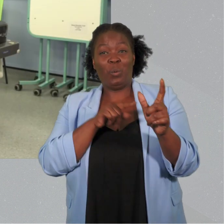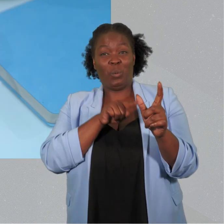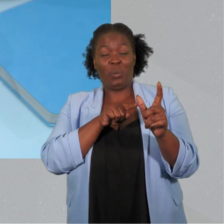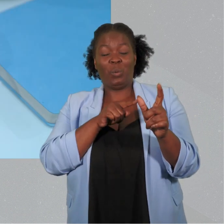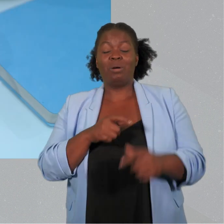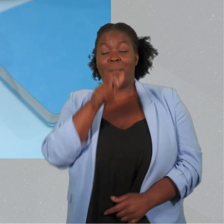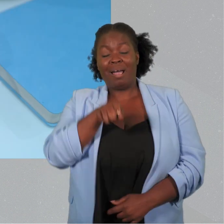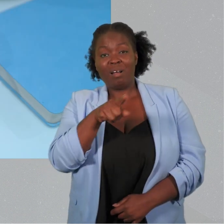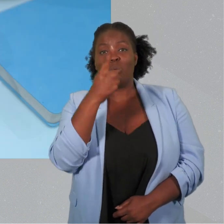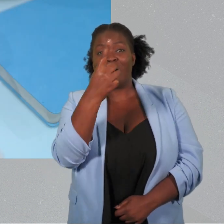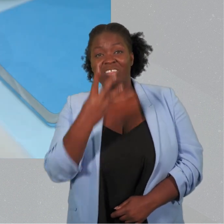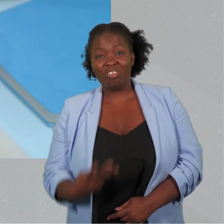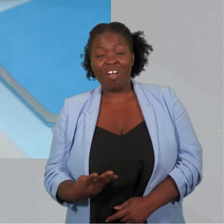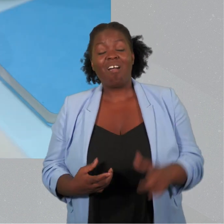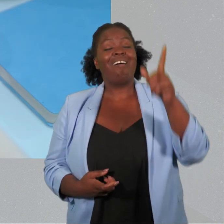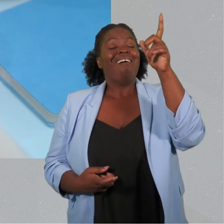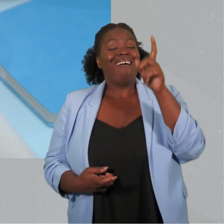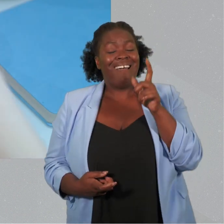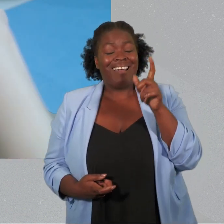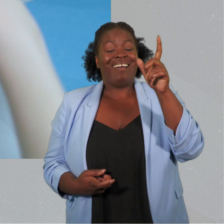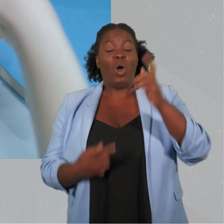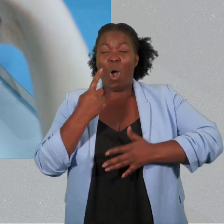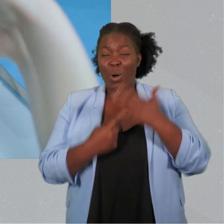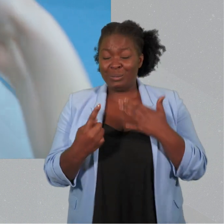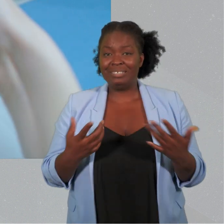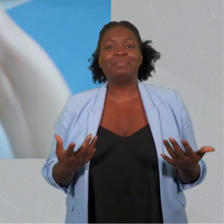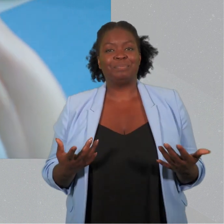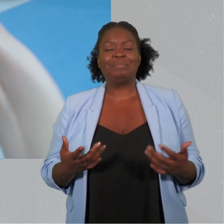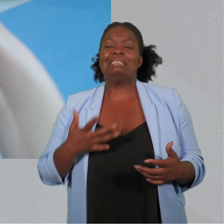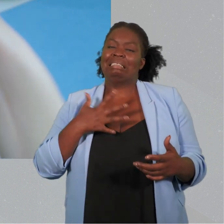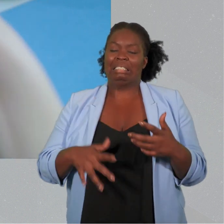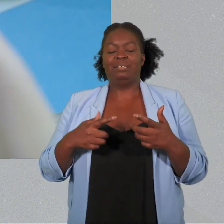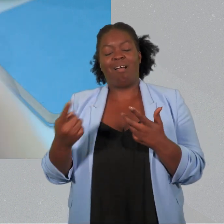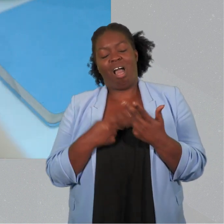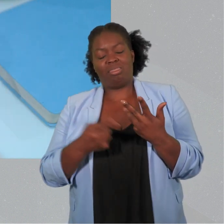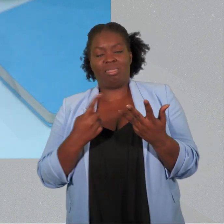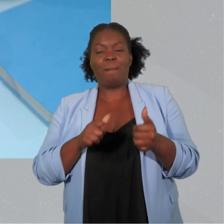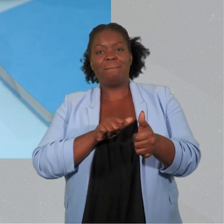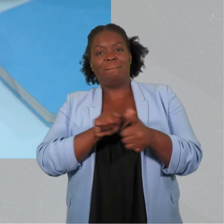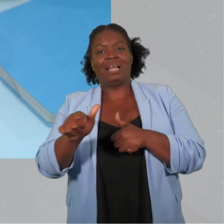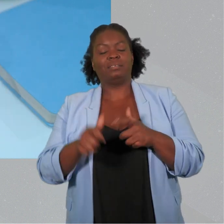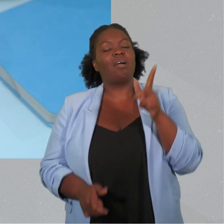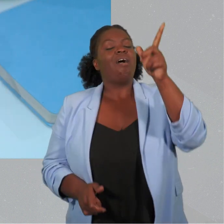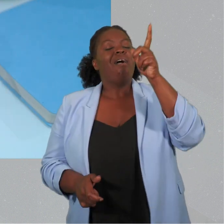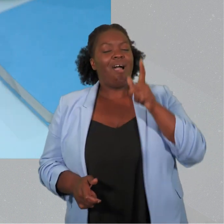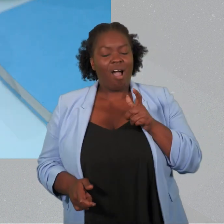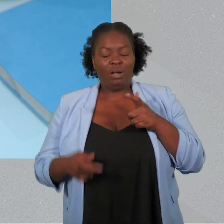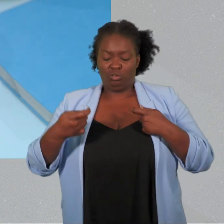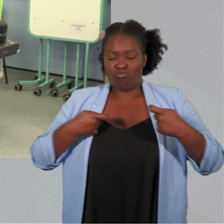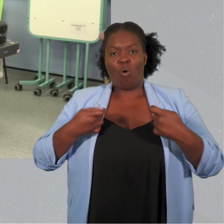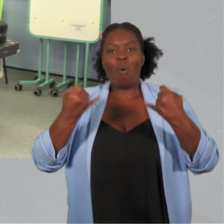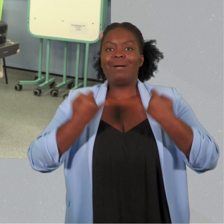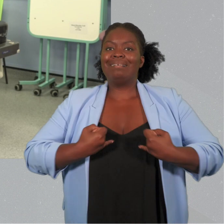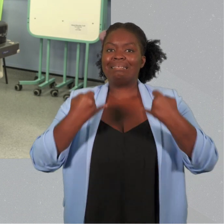with asthma are just using the reliever inhalers. Actually, what they need is some controller medication to get the disease itself under control.